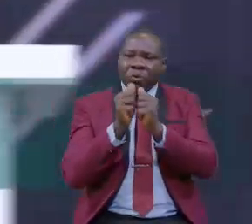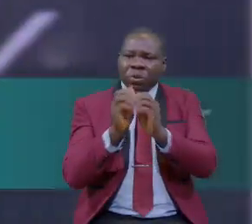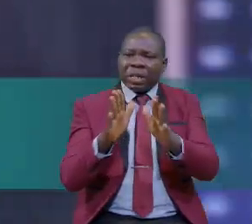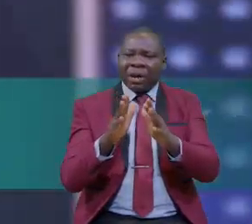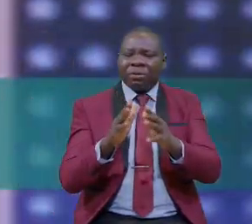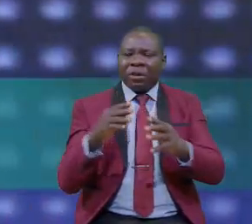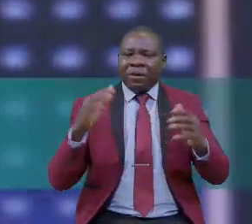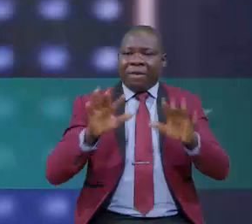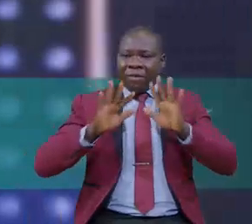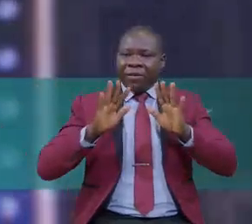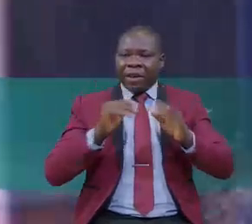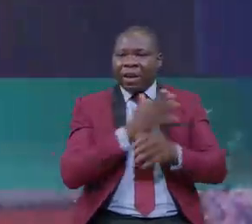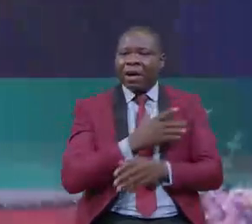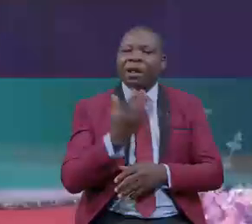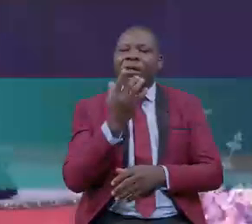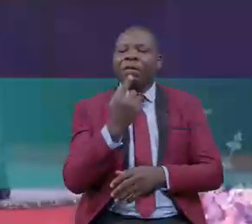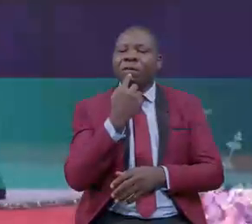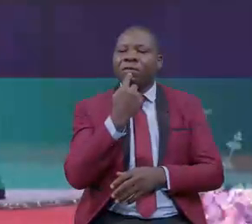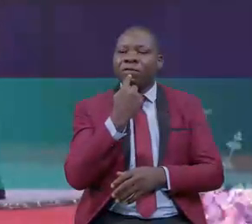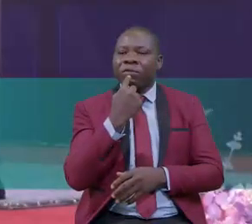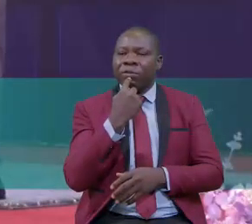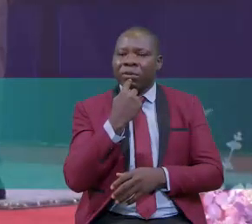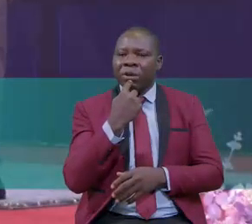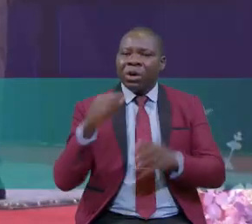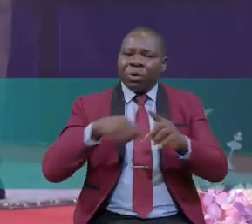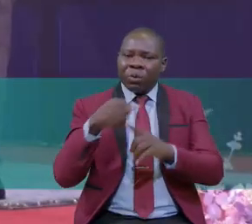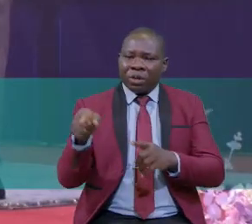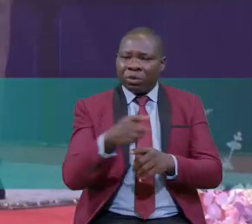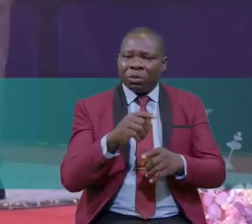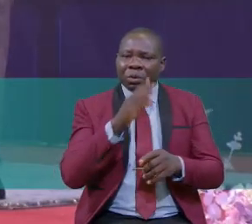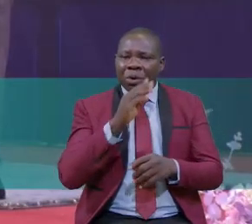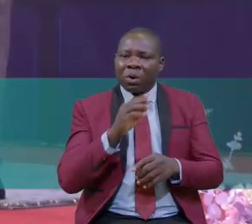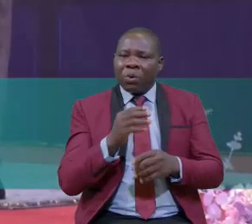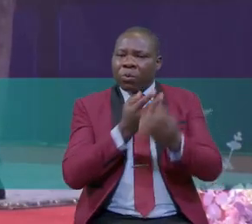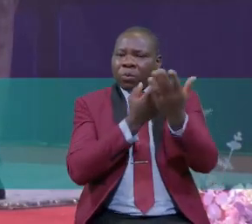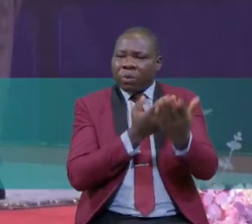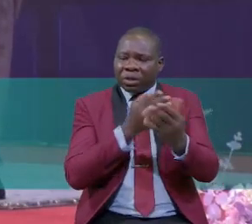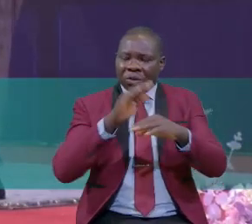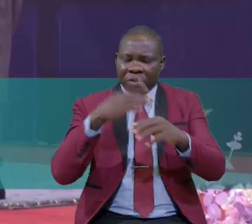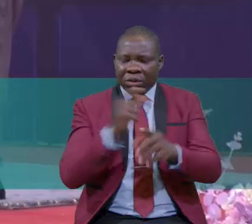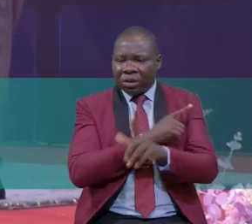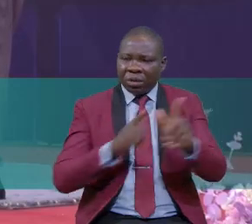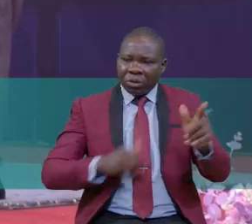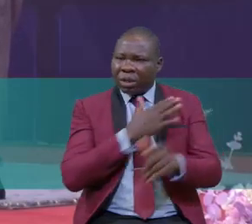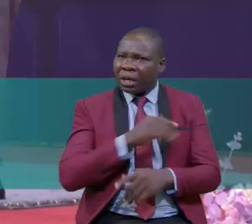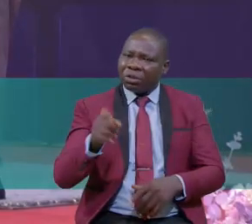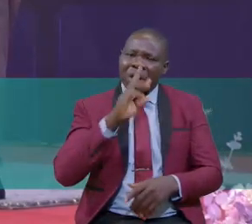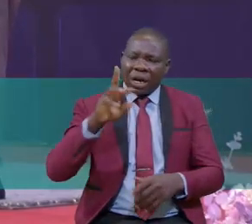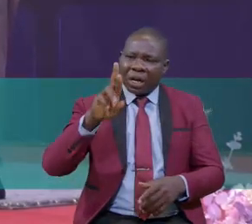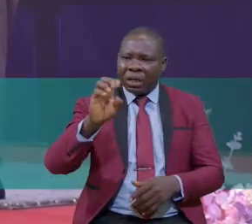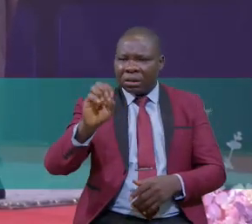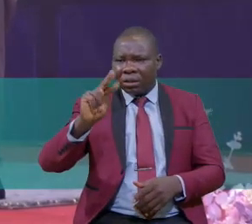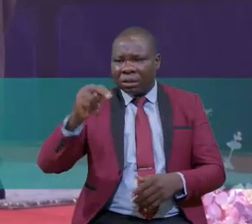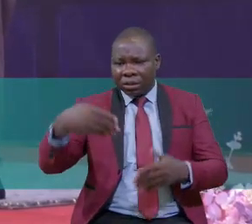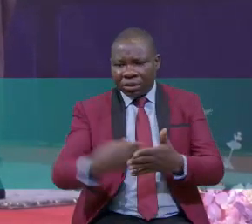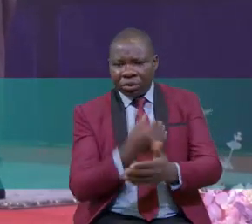Lord and you are renewed in heart, in mind, before you are looking at the faces of the people, I dare not